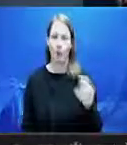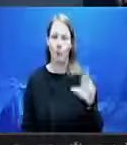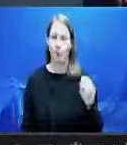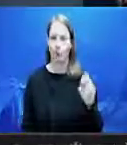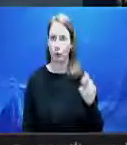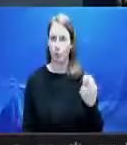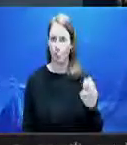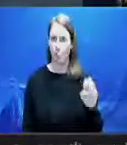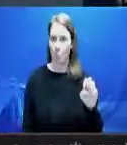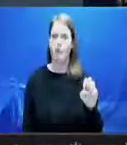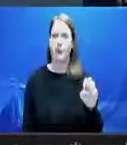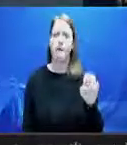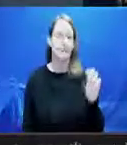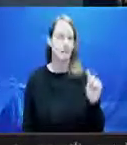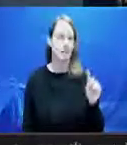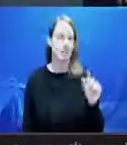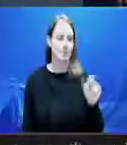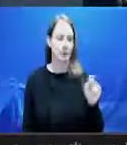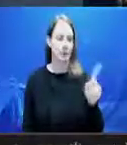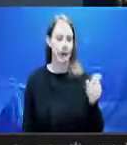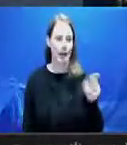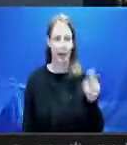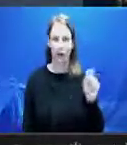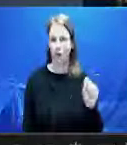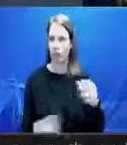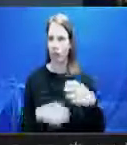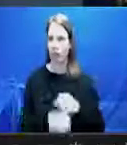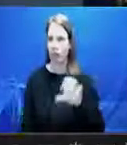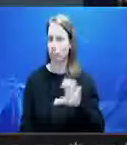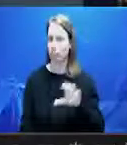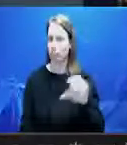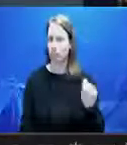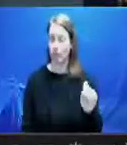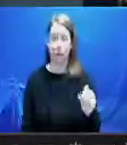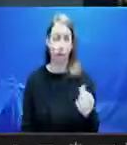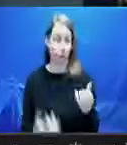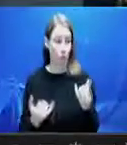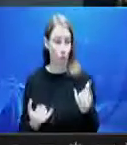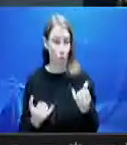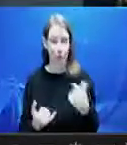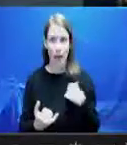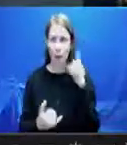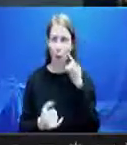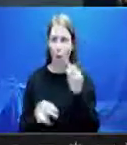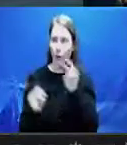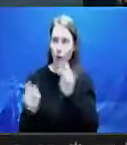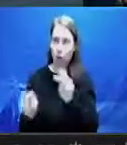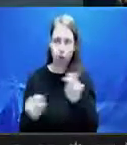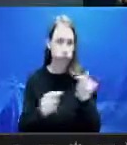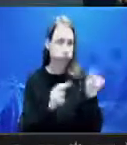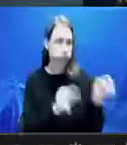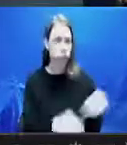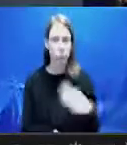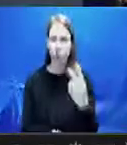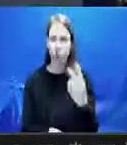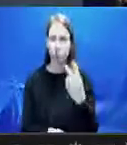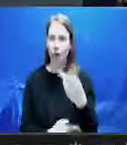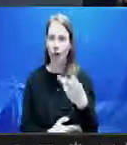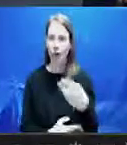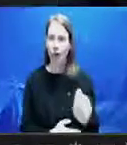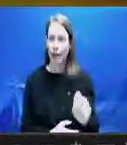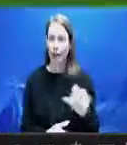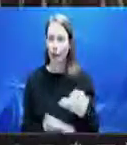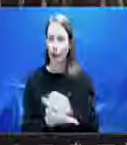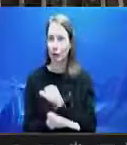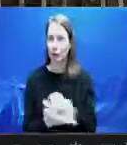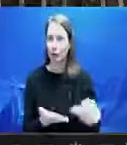we'll take a look at what can be learned from teachers at 2 high schools in New York City who have already started working with the Common Core as part of a pilot program